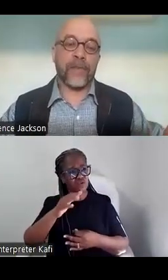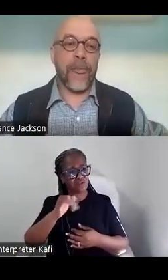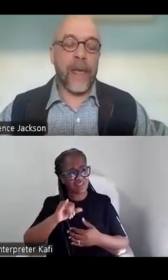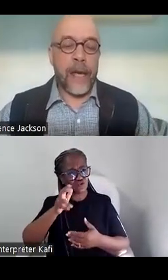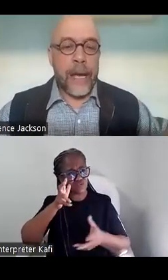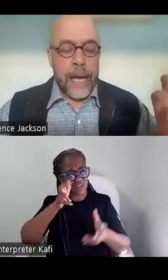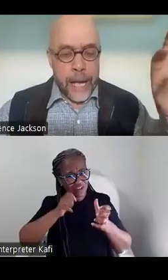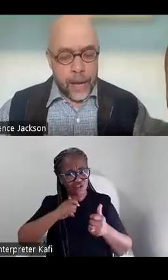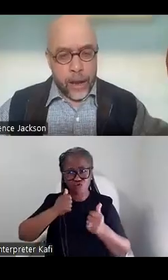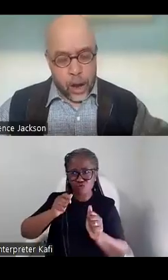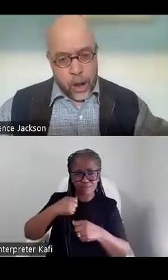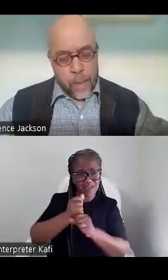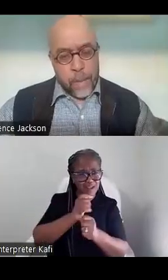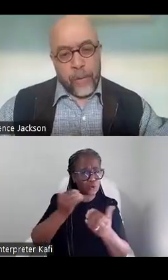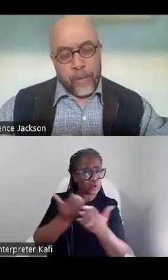do.